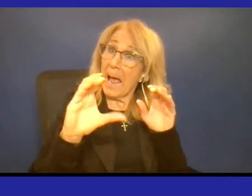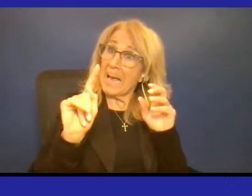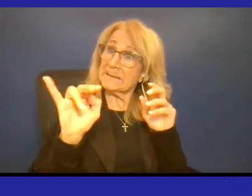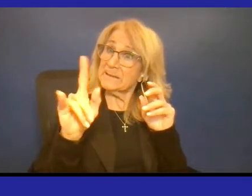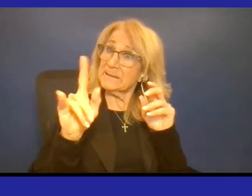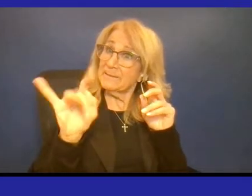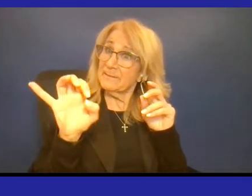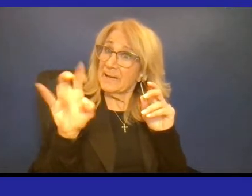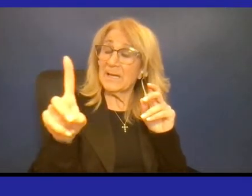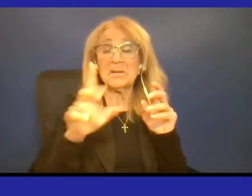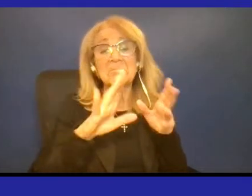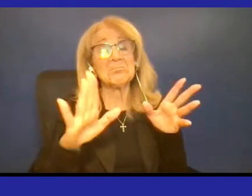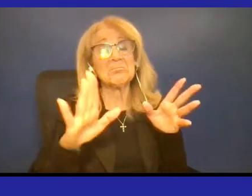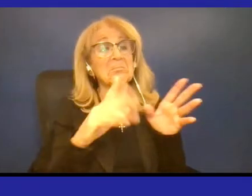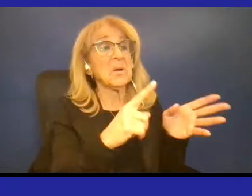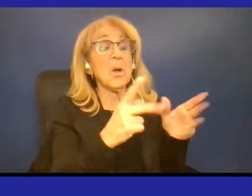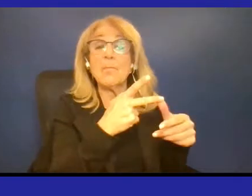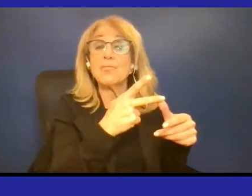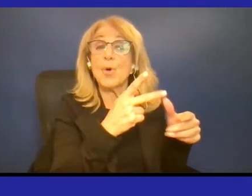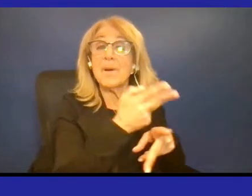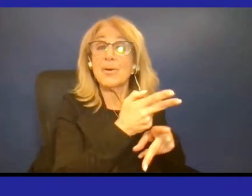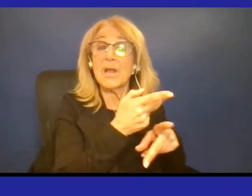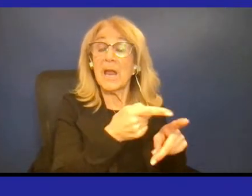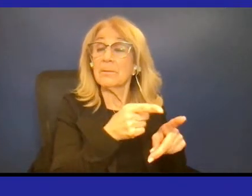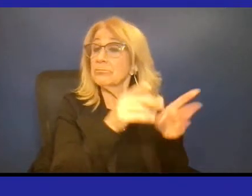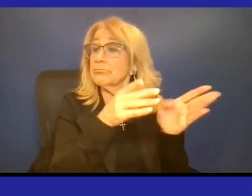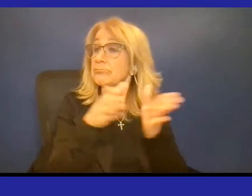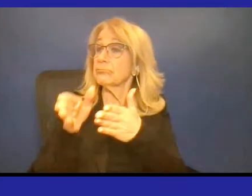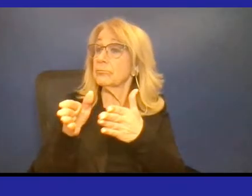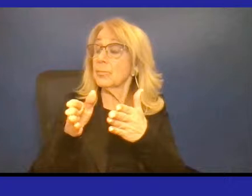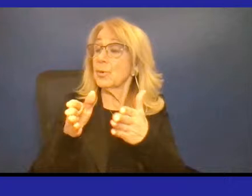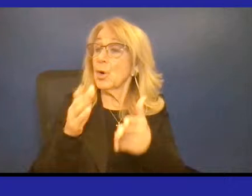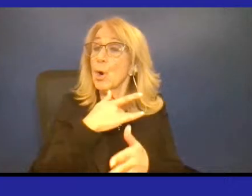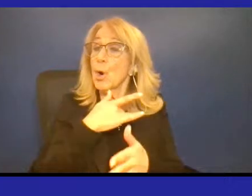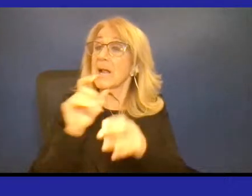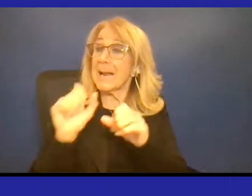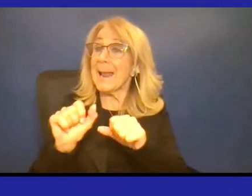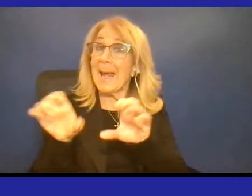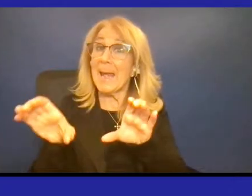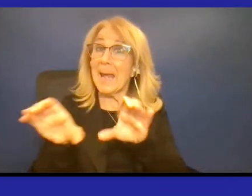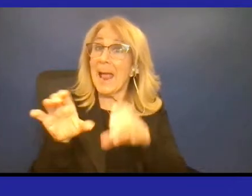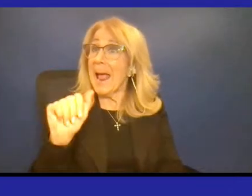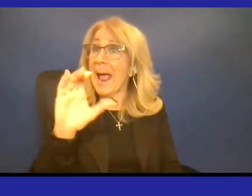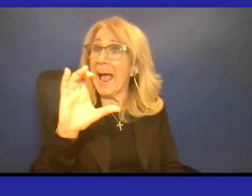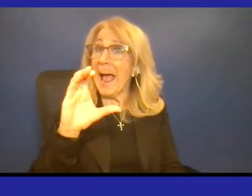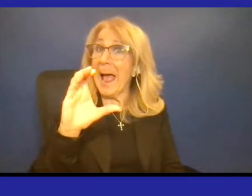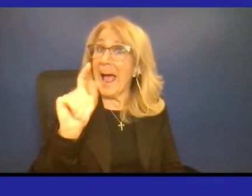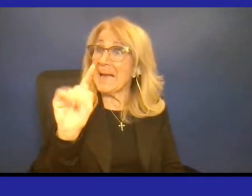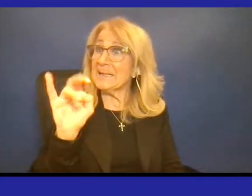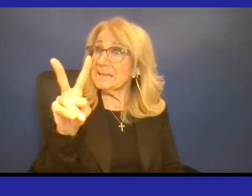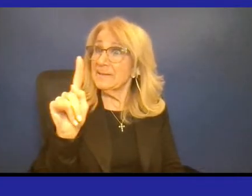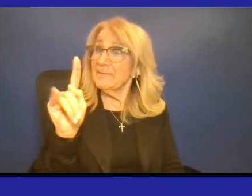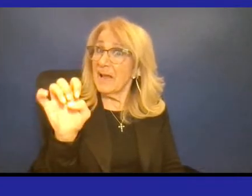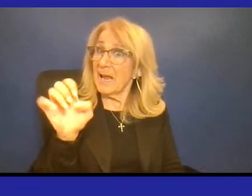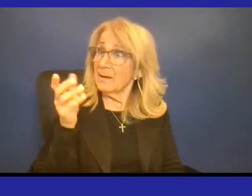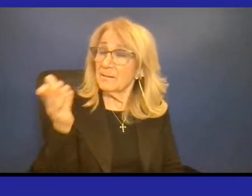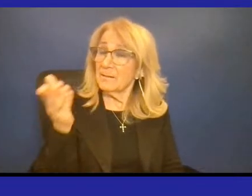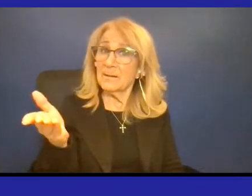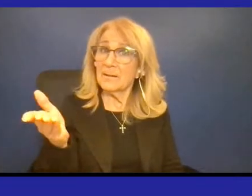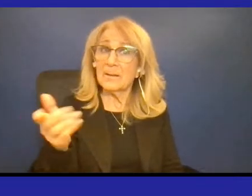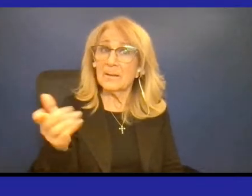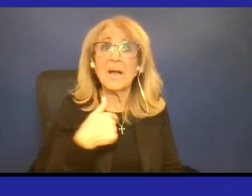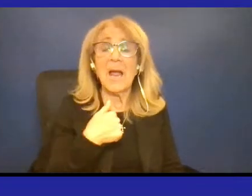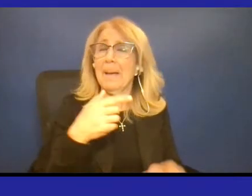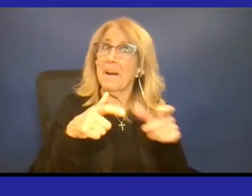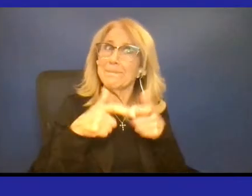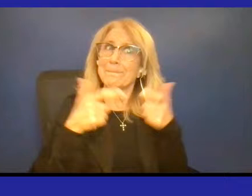cardiology referral, they can activate you there? Oh, yeah. Okay. You don't have to. Yeah, see, I'm a big PCP, I'm a big PCP person, so.